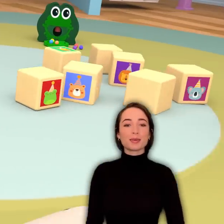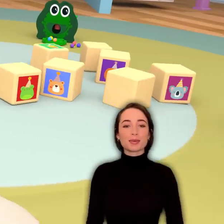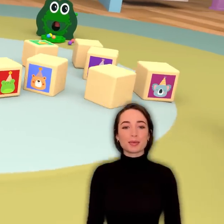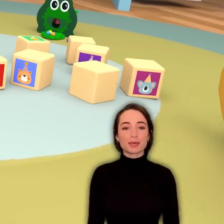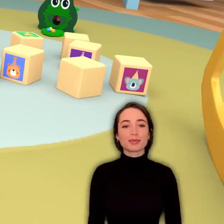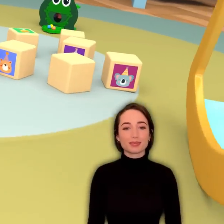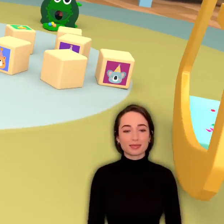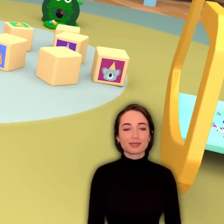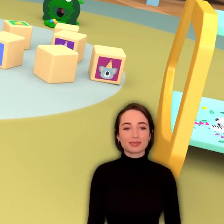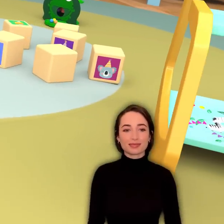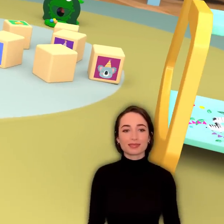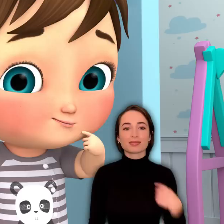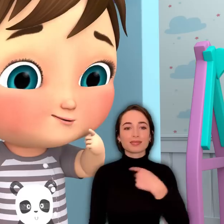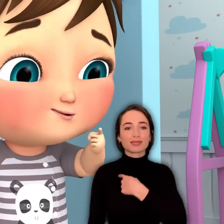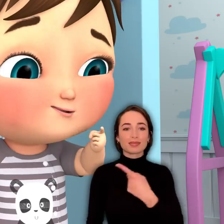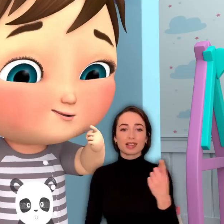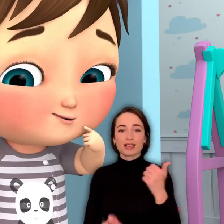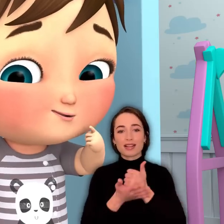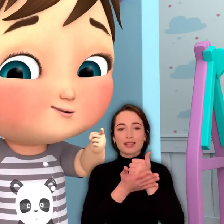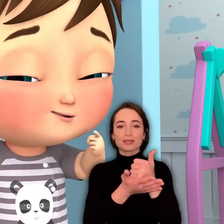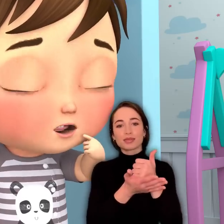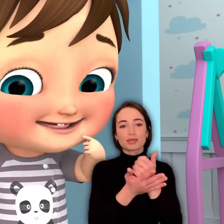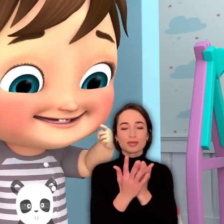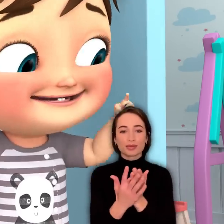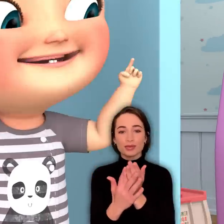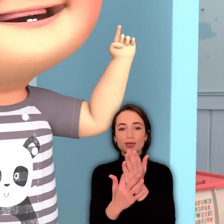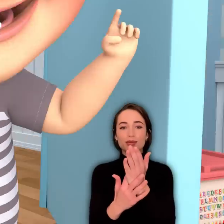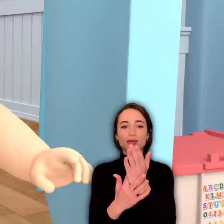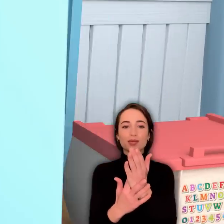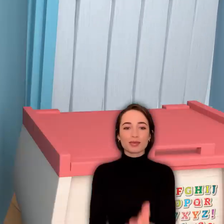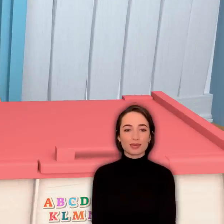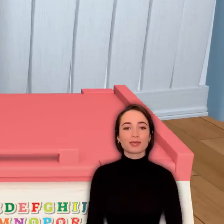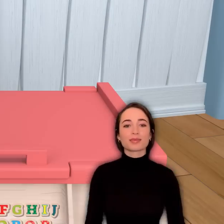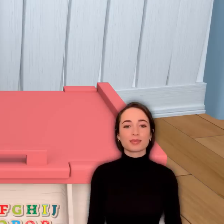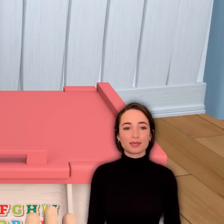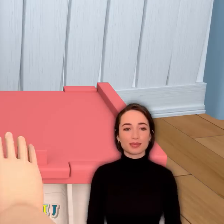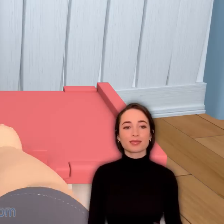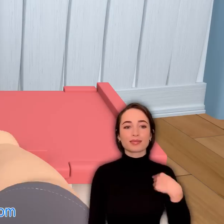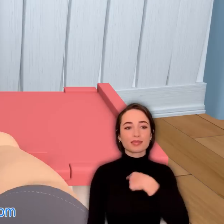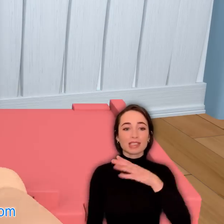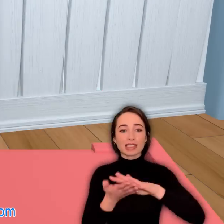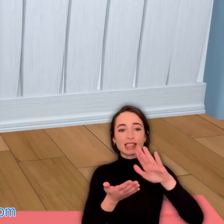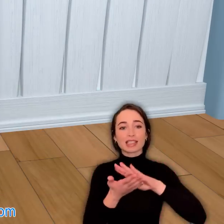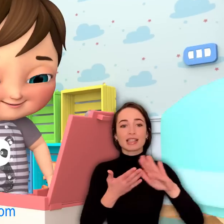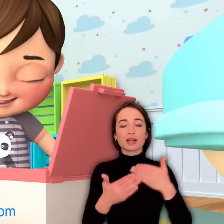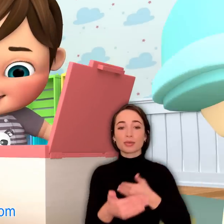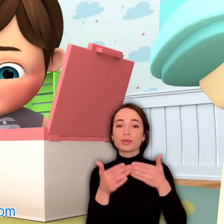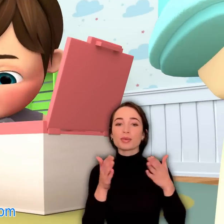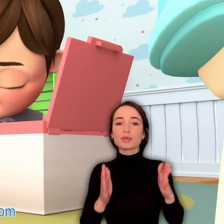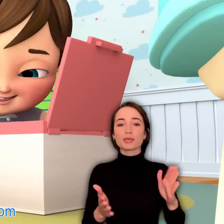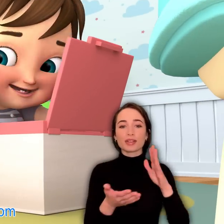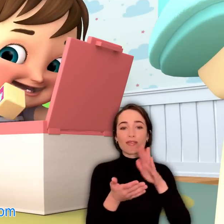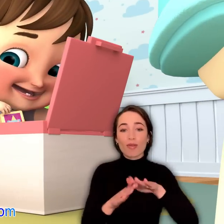you we will all help you help you through we'll clean